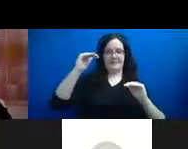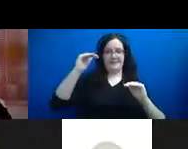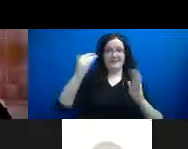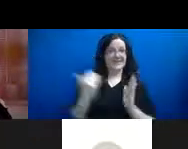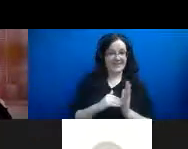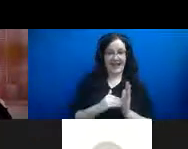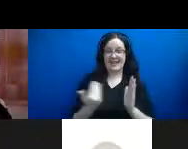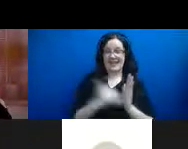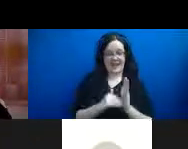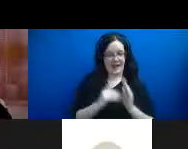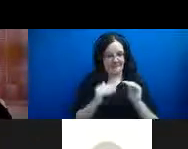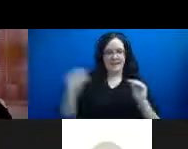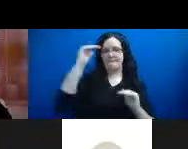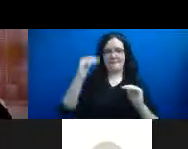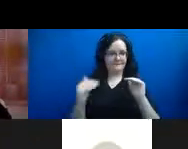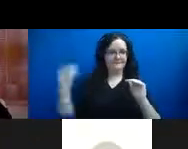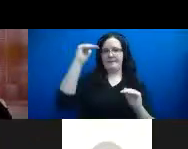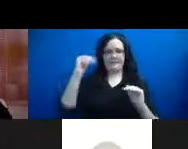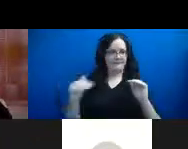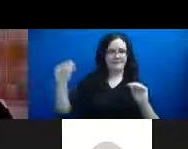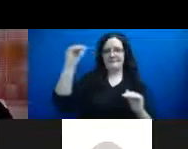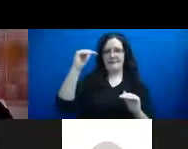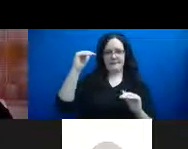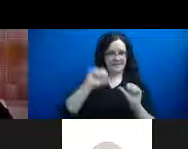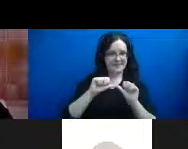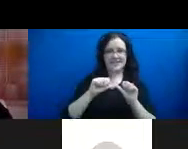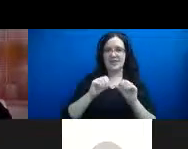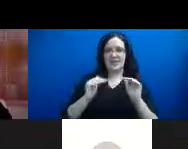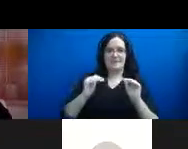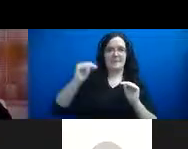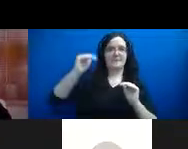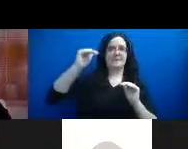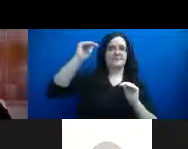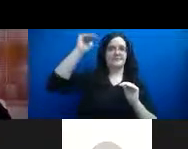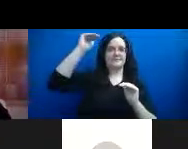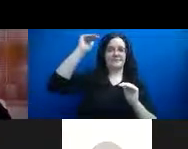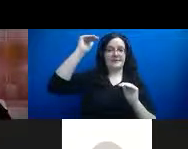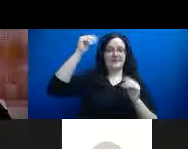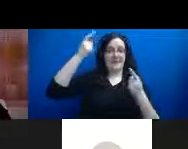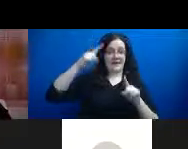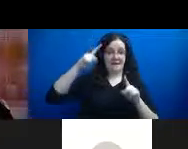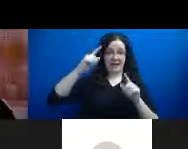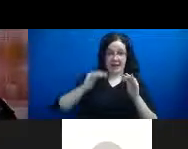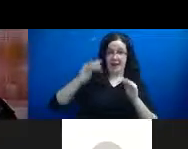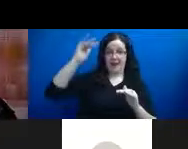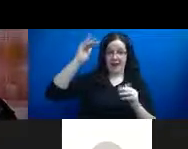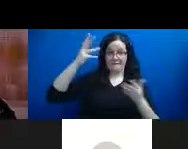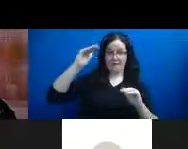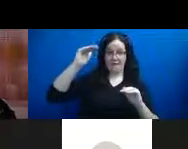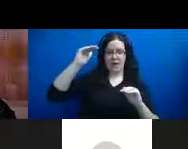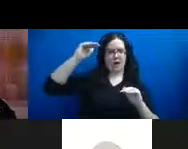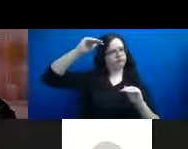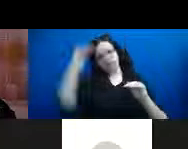time, piece after piece after piece, and it keeps going higher and higher, it will be followed by a significant